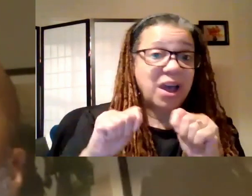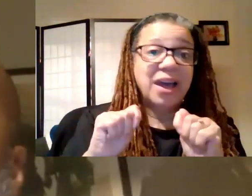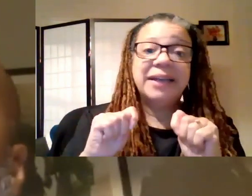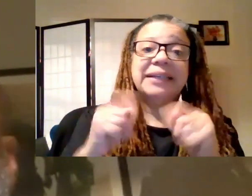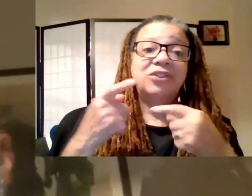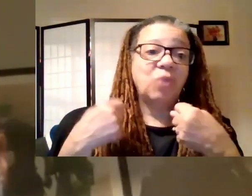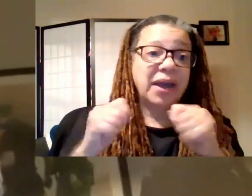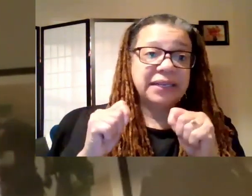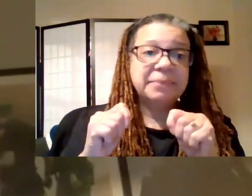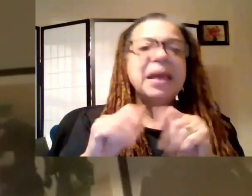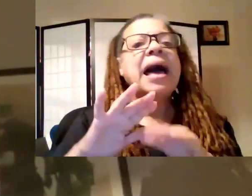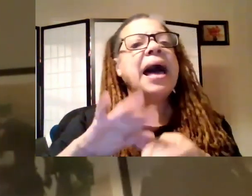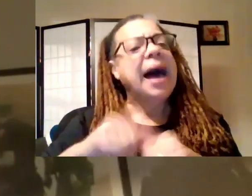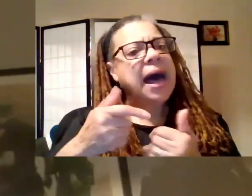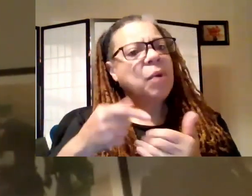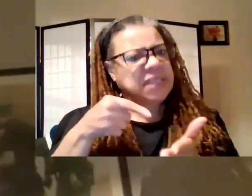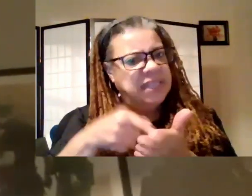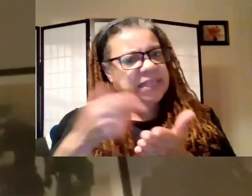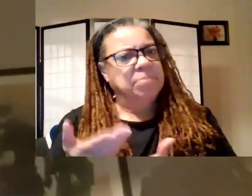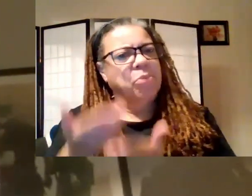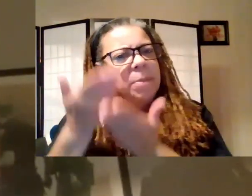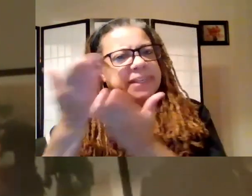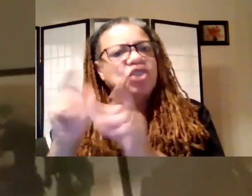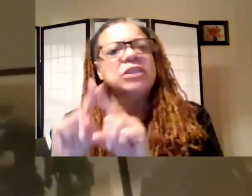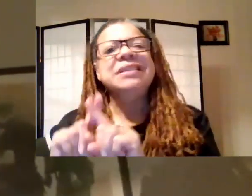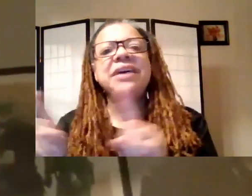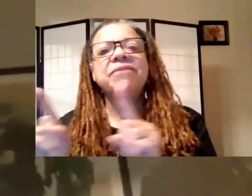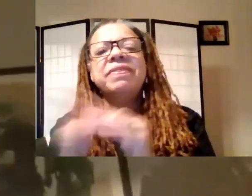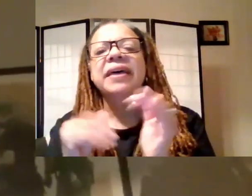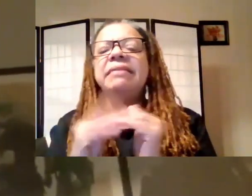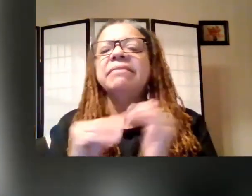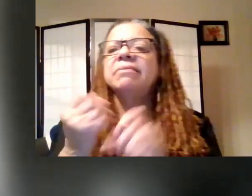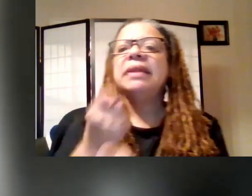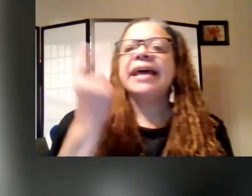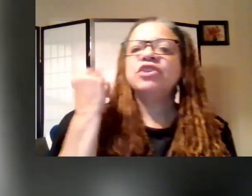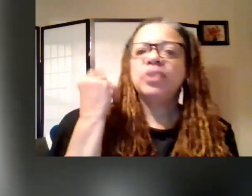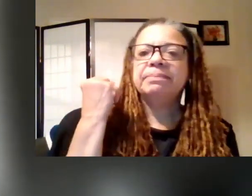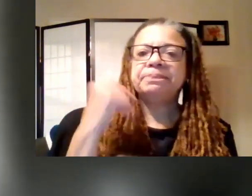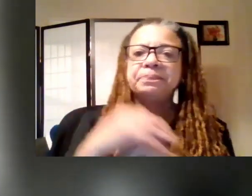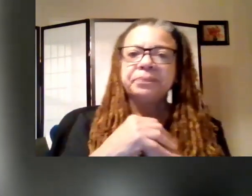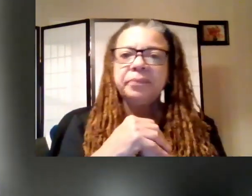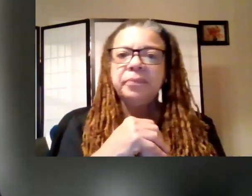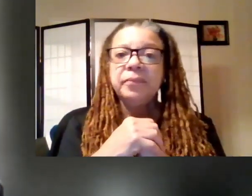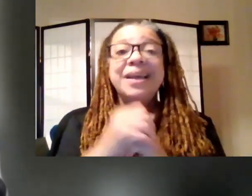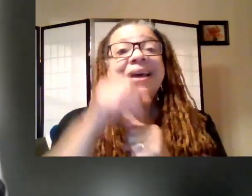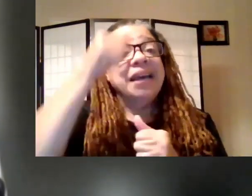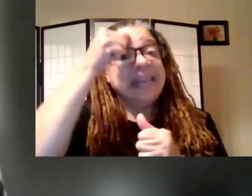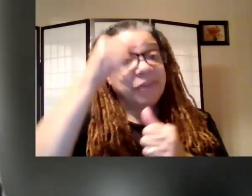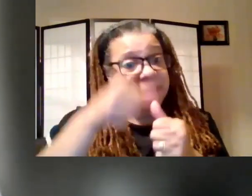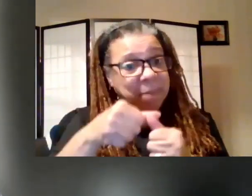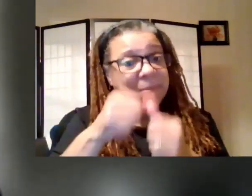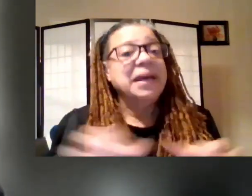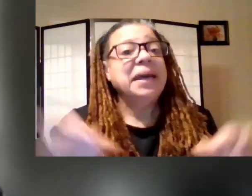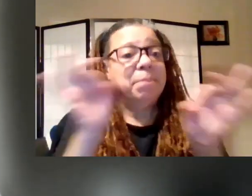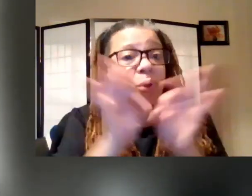How is this proposition different than those prior 2 attempts? Sure. So I think it's important to remember that DaVita